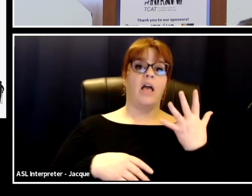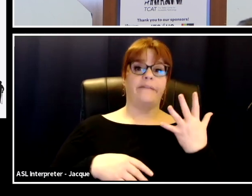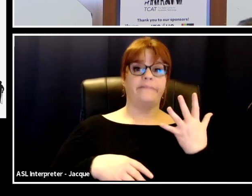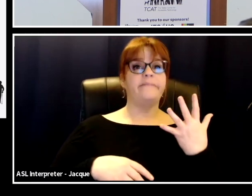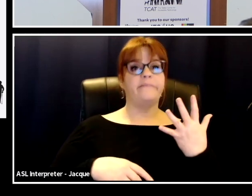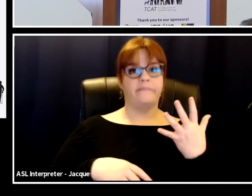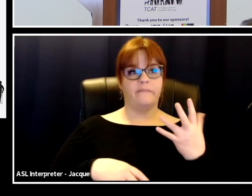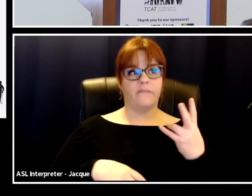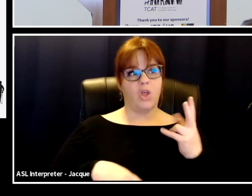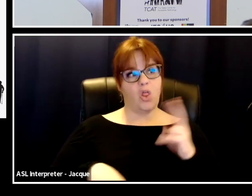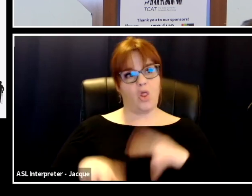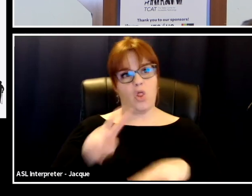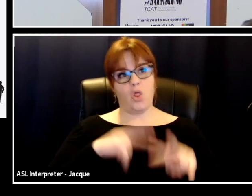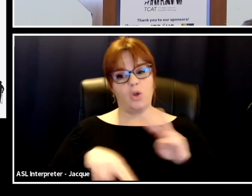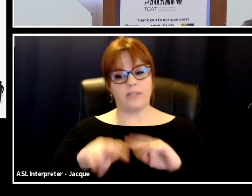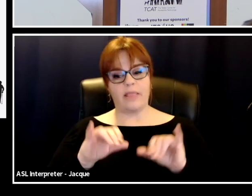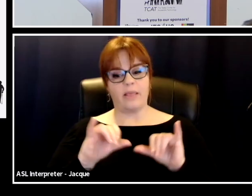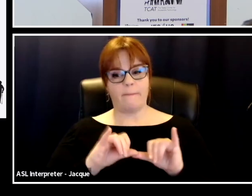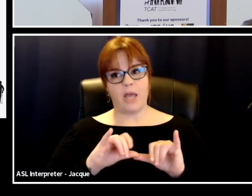measure of